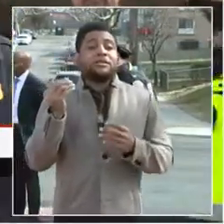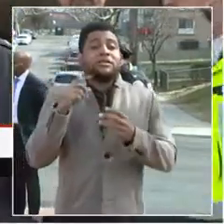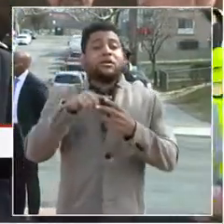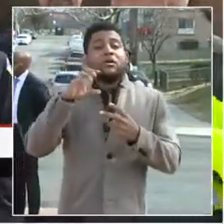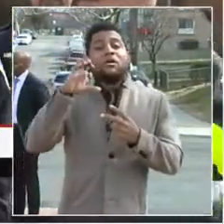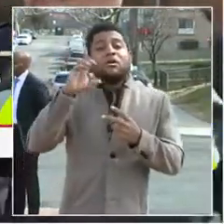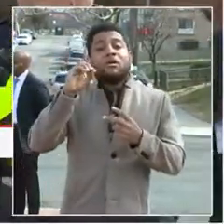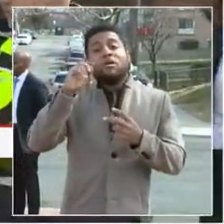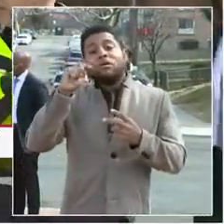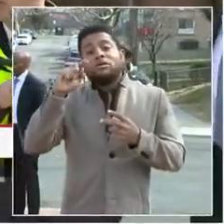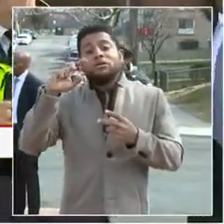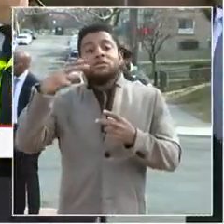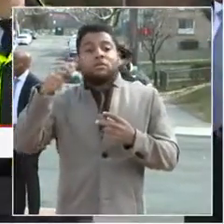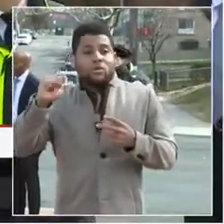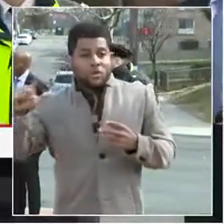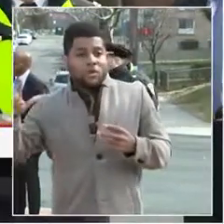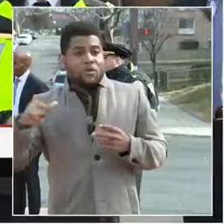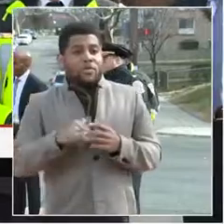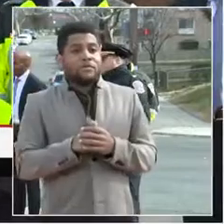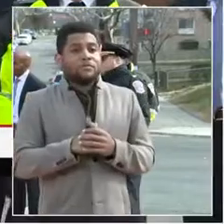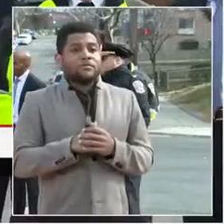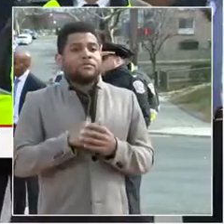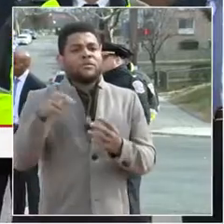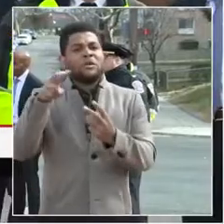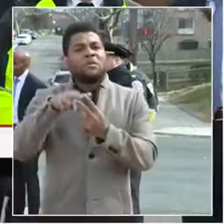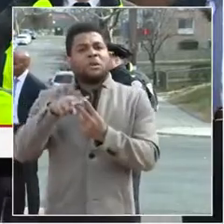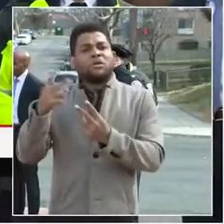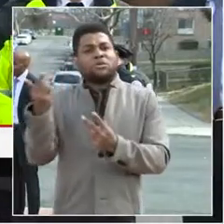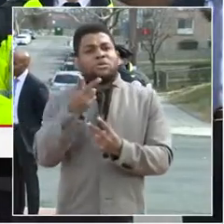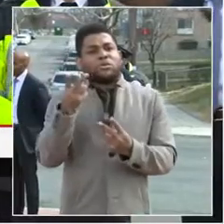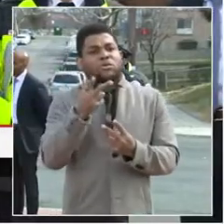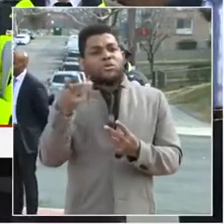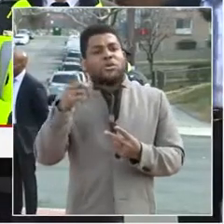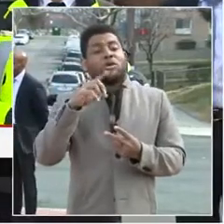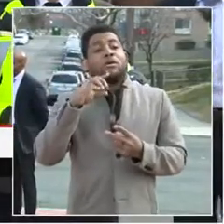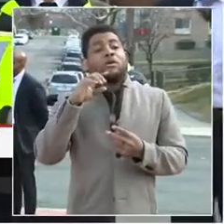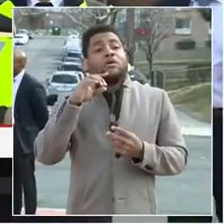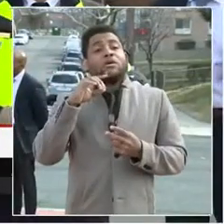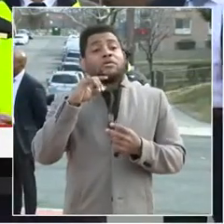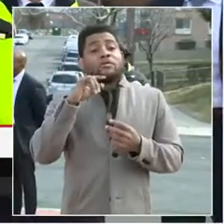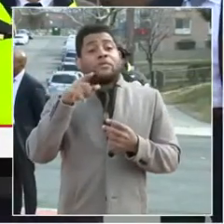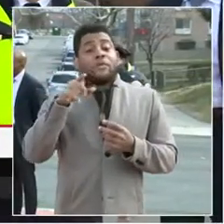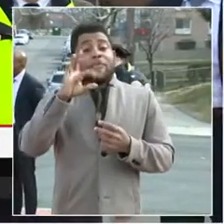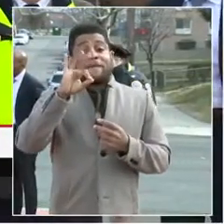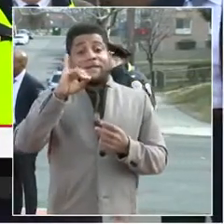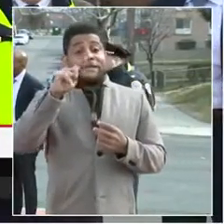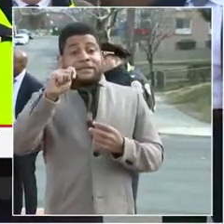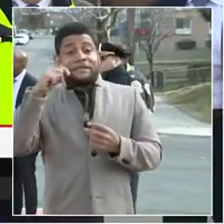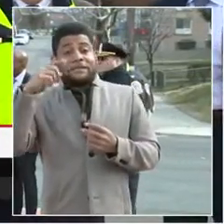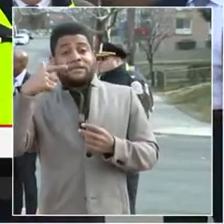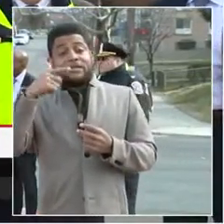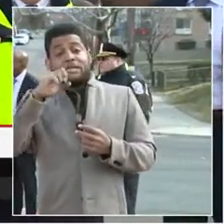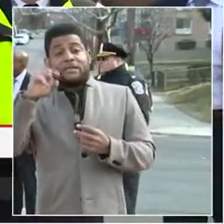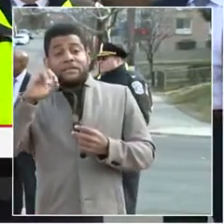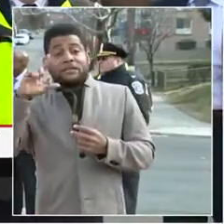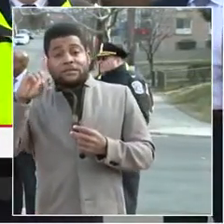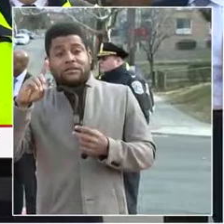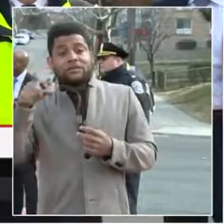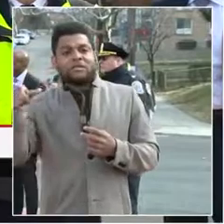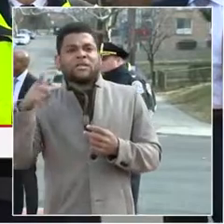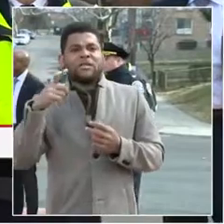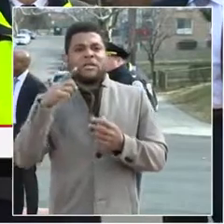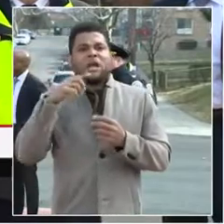two guys, Matthew Fitzgerald's assigned to the 6th District. Captain Colin Hall, he's assigned to the 7th